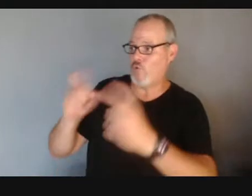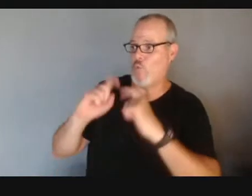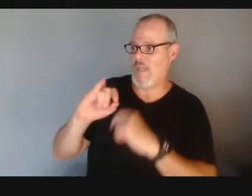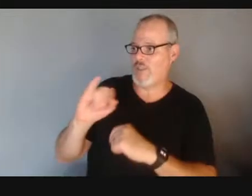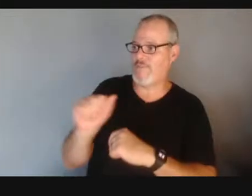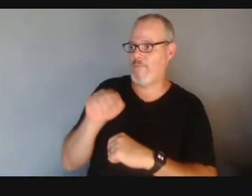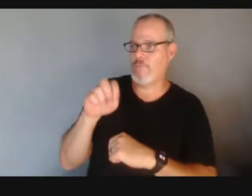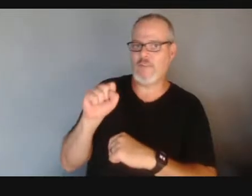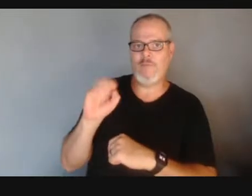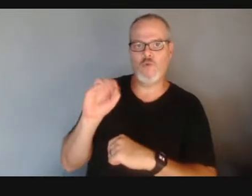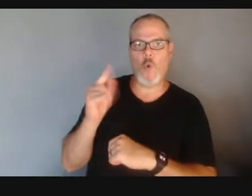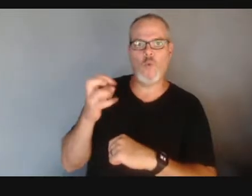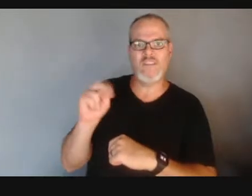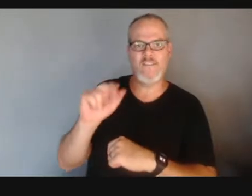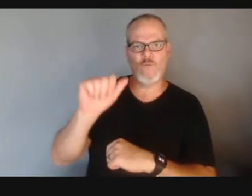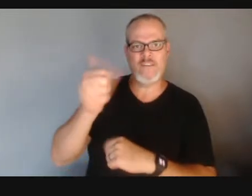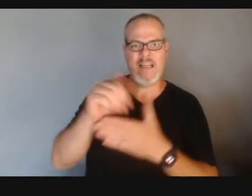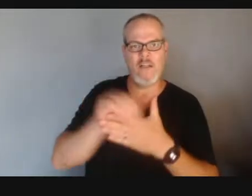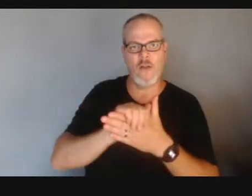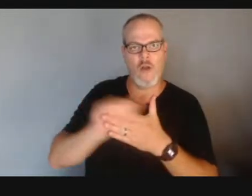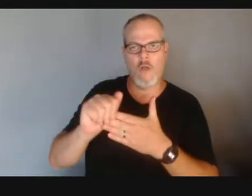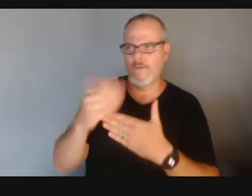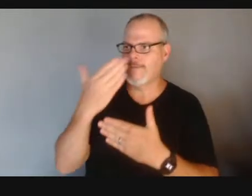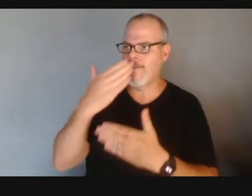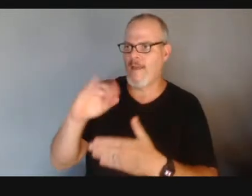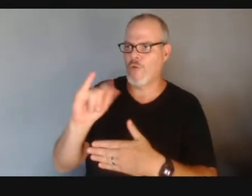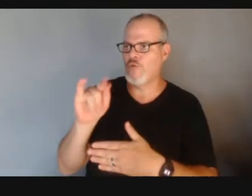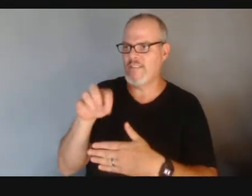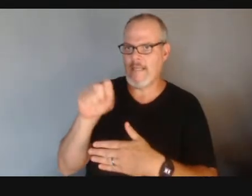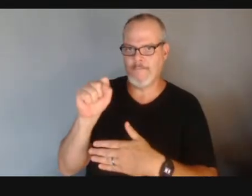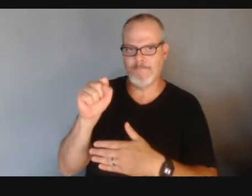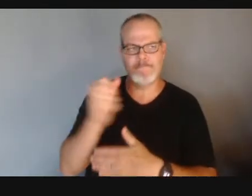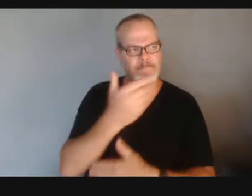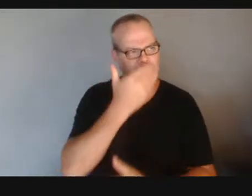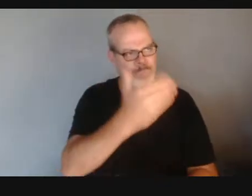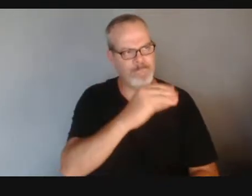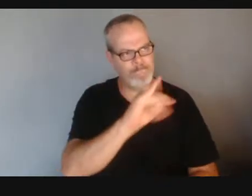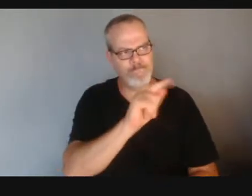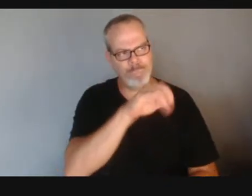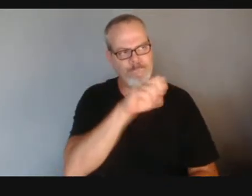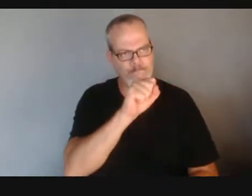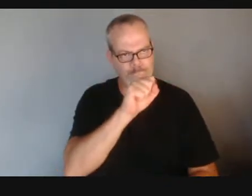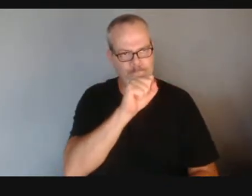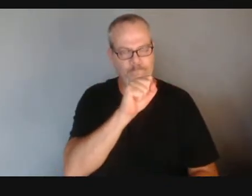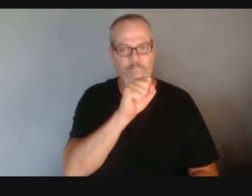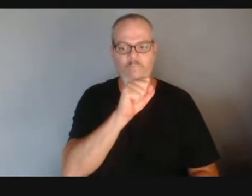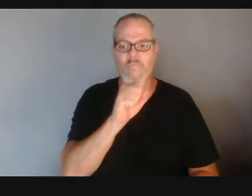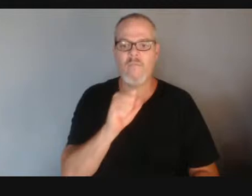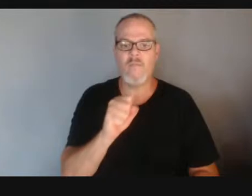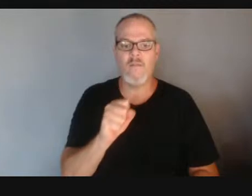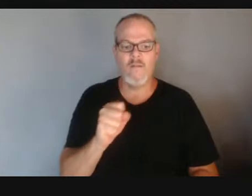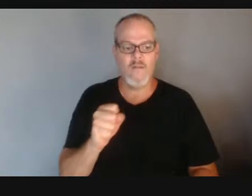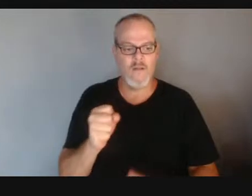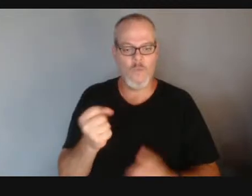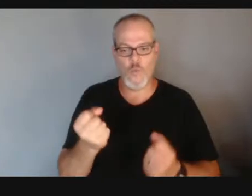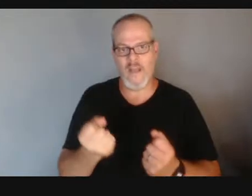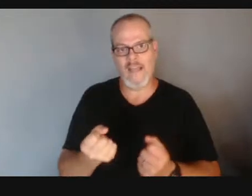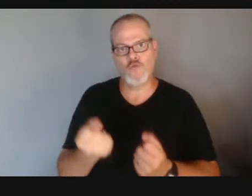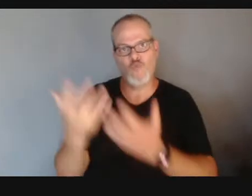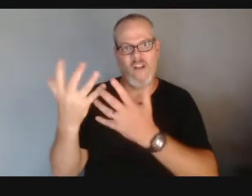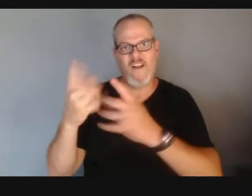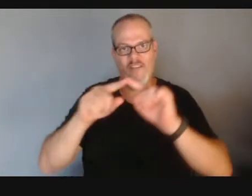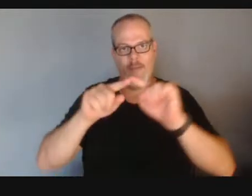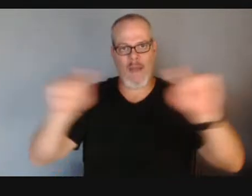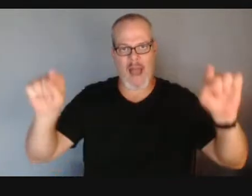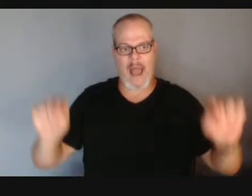Olson for $10 on there. Thank you, James. Yeah, thank you, James. And we can go ahead and get rid of that AI banner.